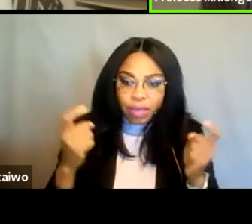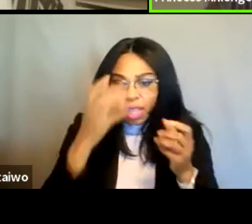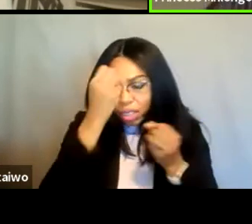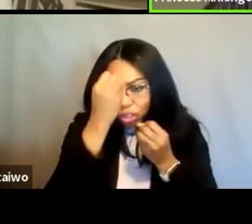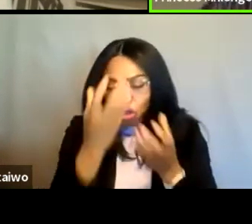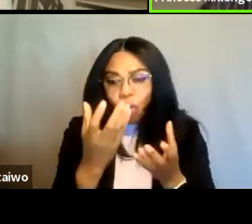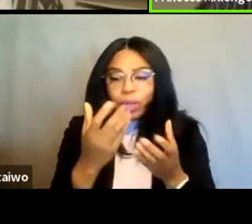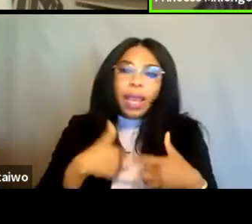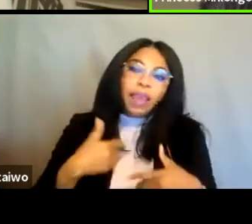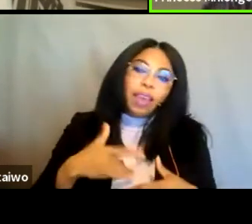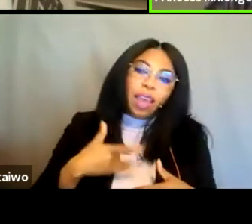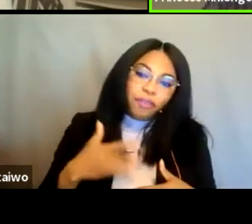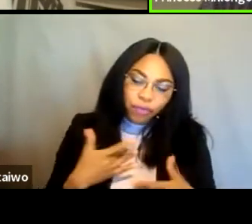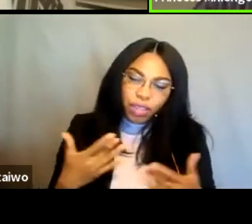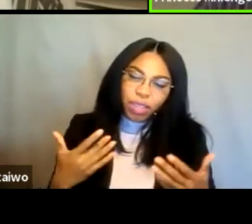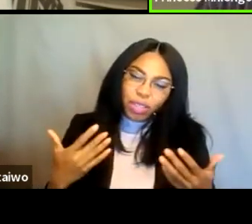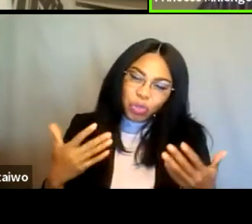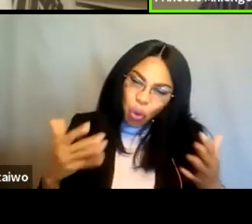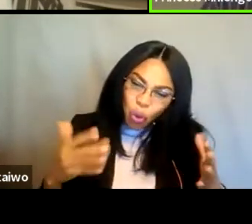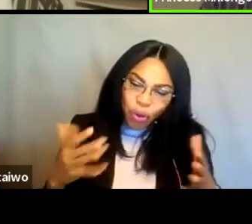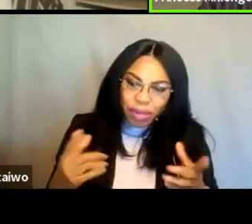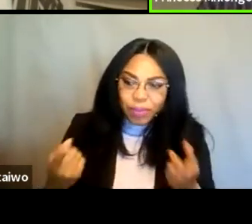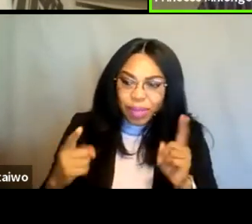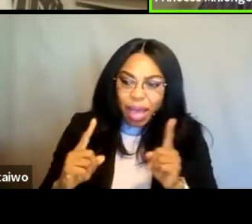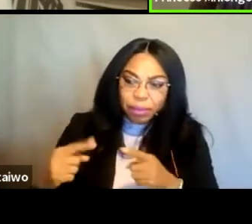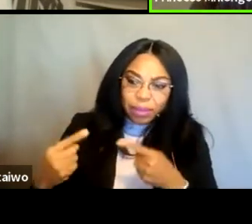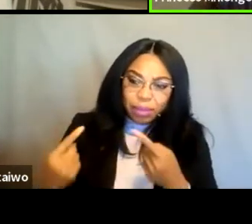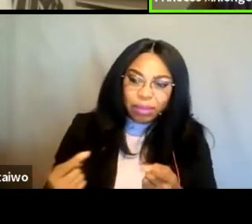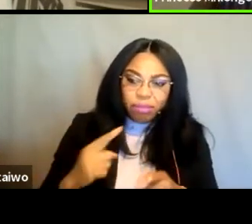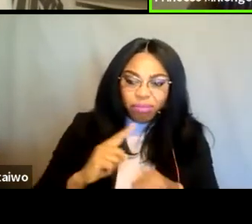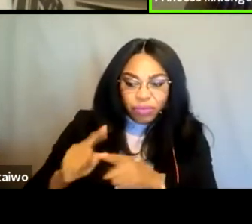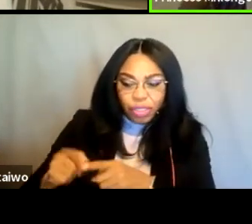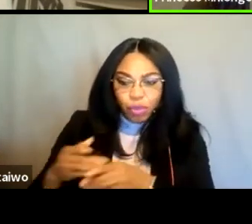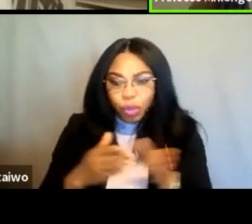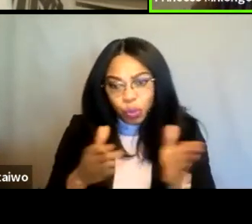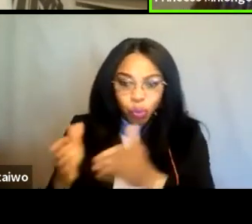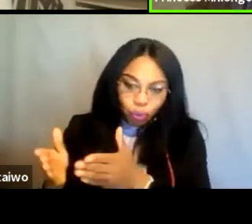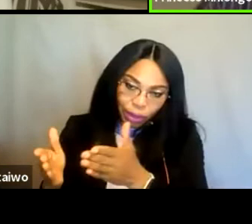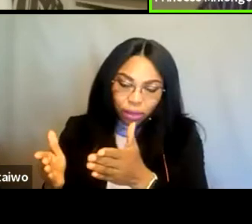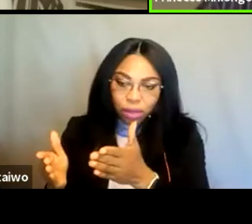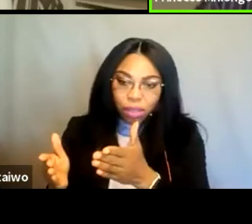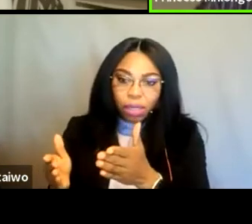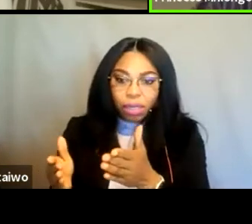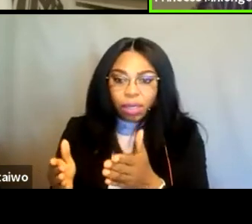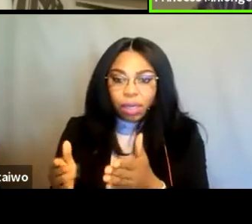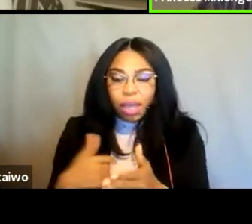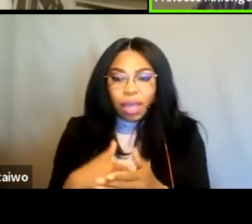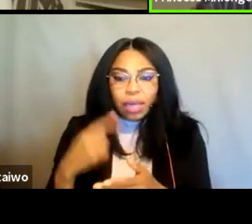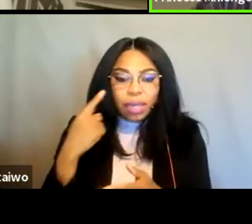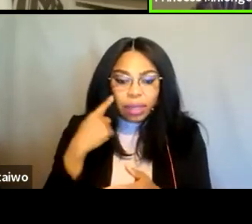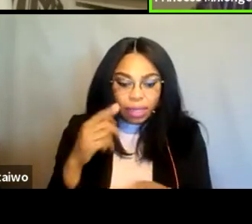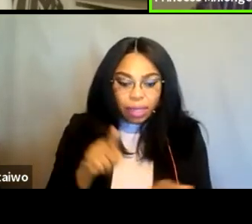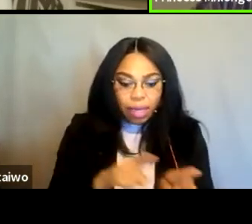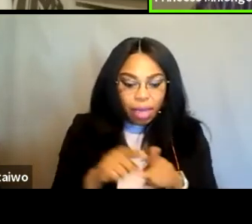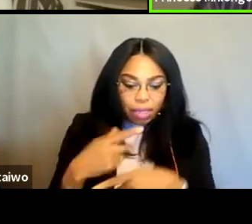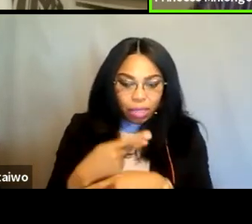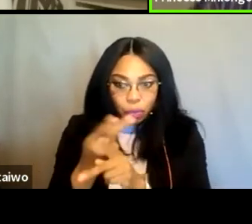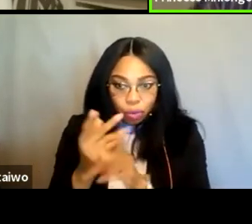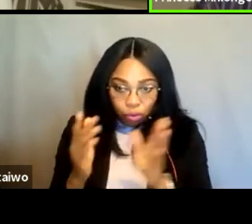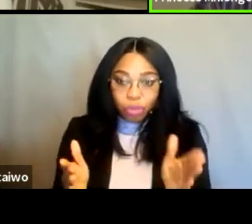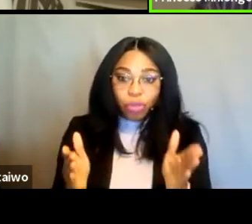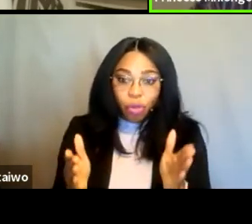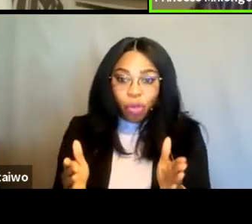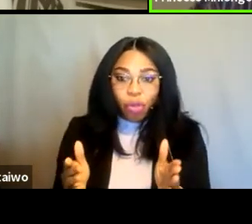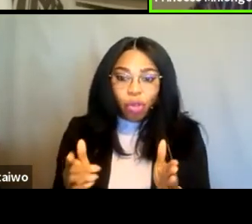feel like it's already been happening in many ways, right? And I think as a producer,